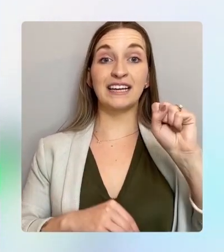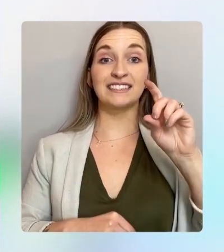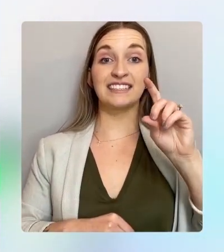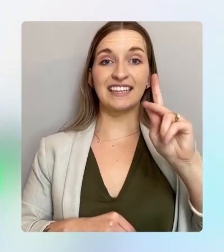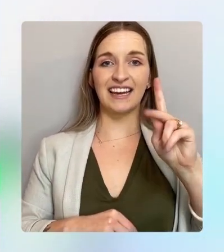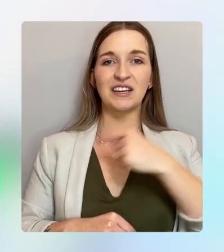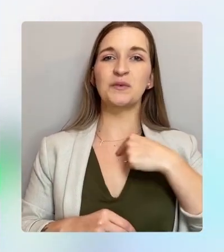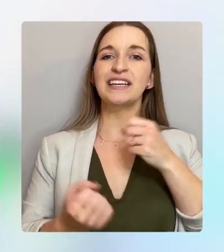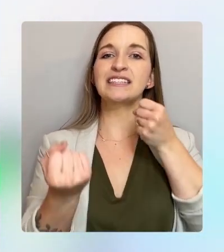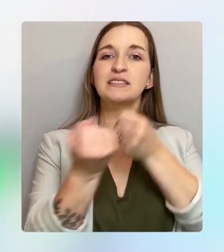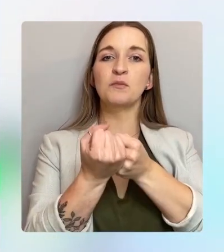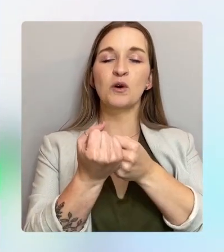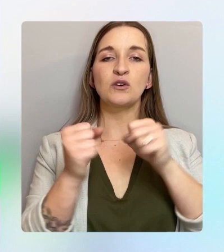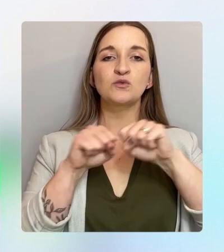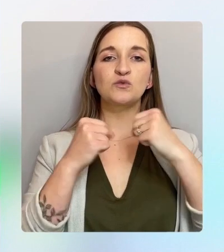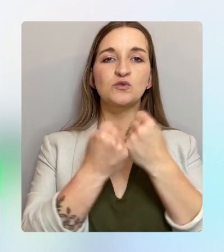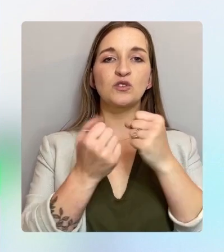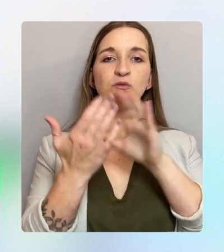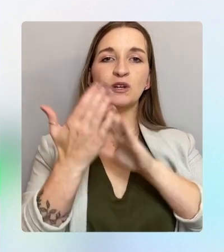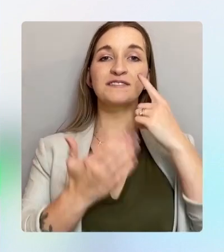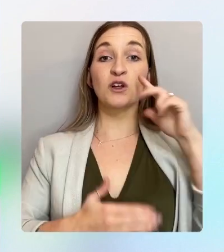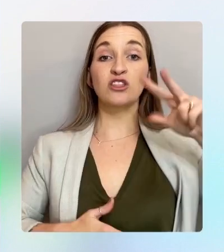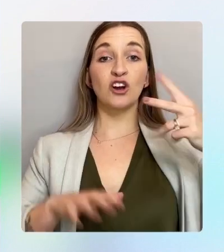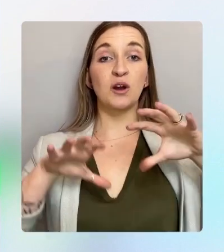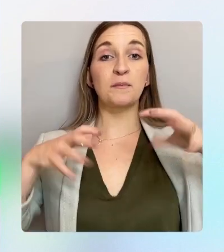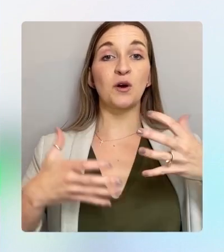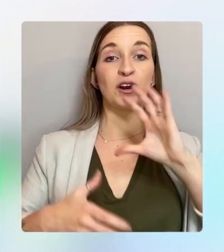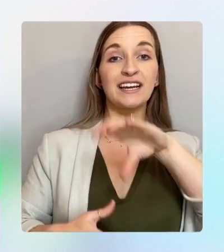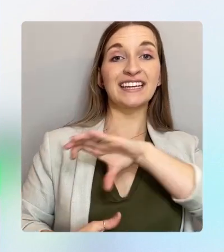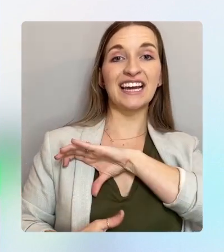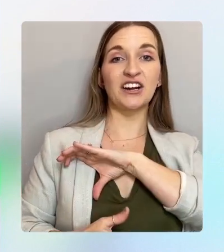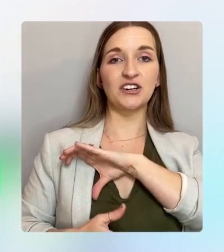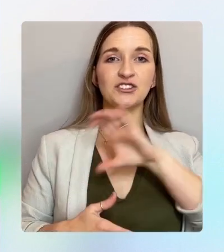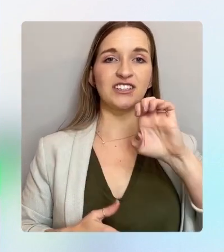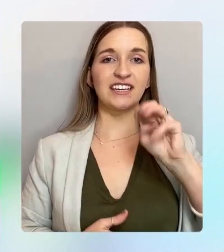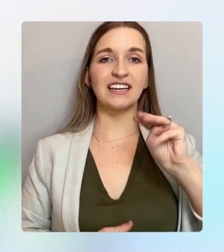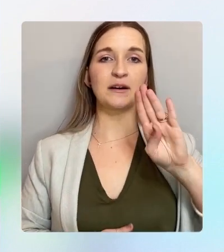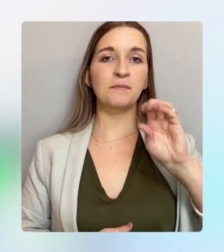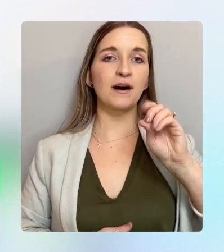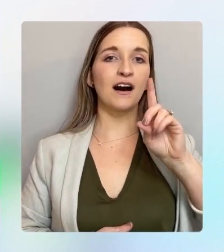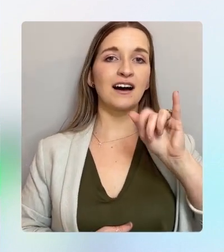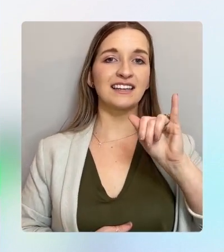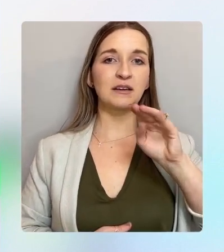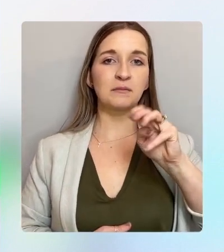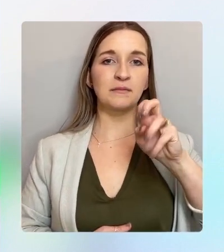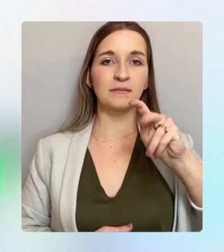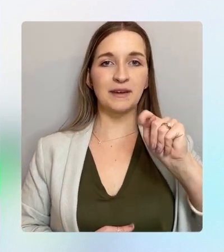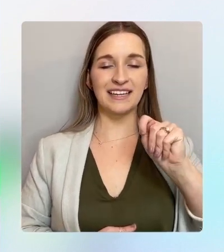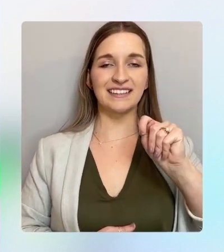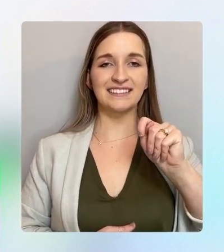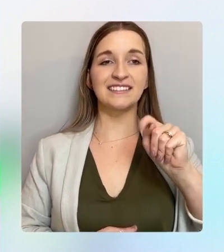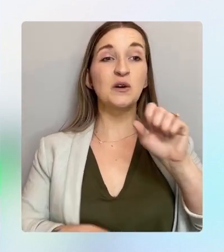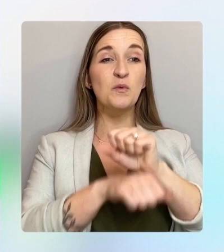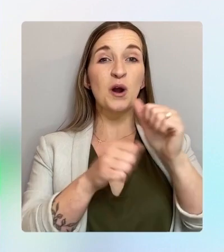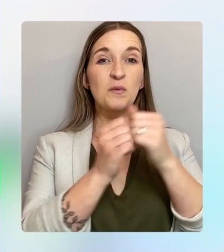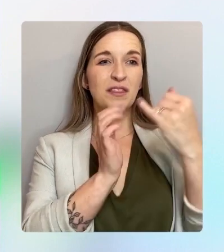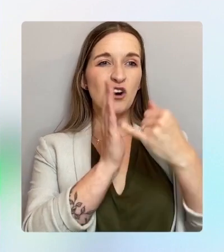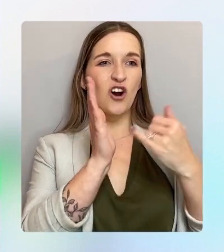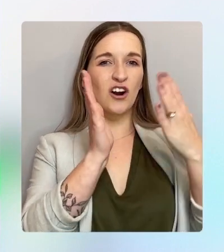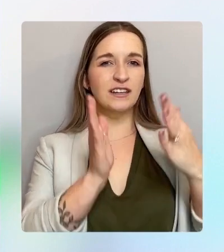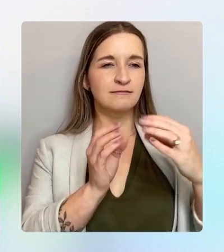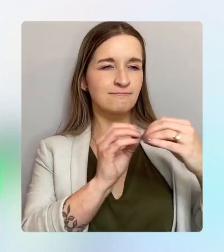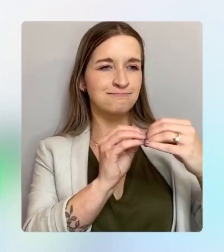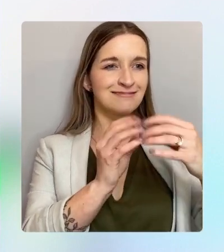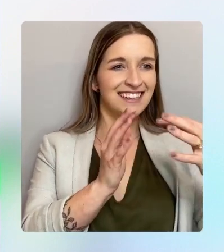the Movement SDK, we're able to support social presence for third-party character embodiment. Working with our artist,